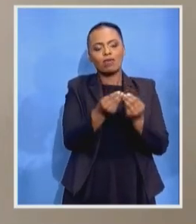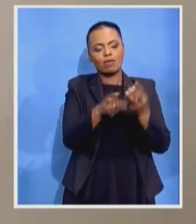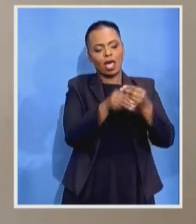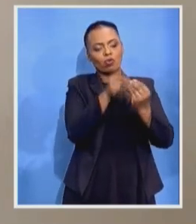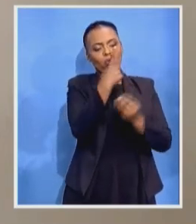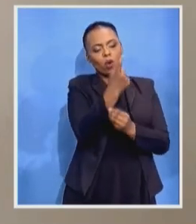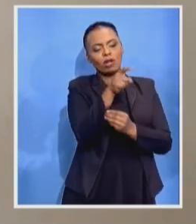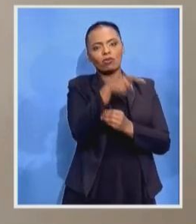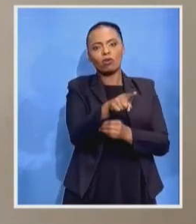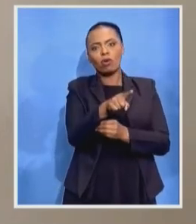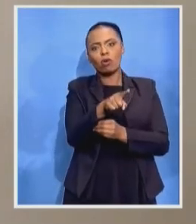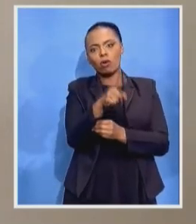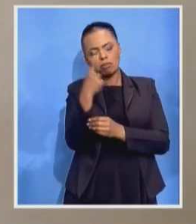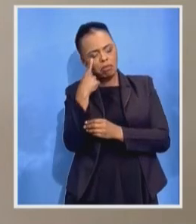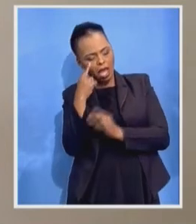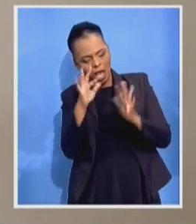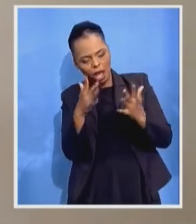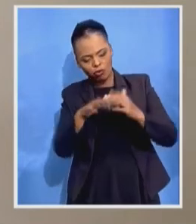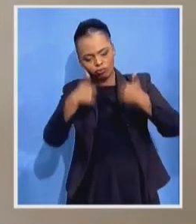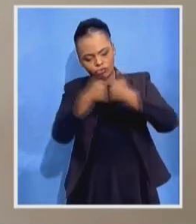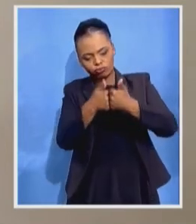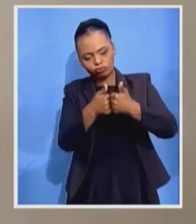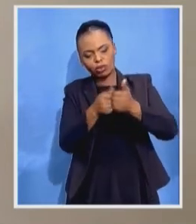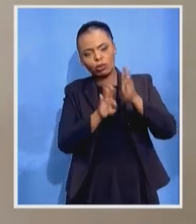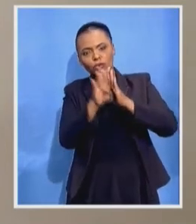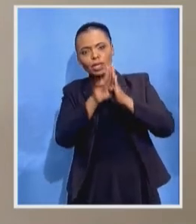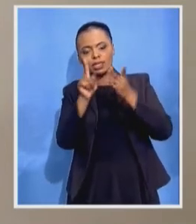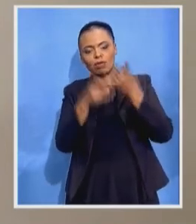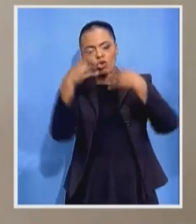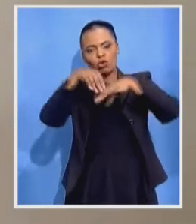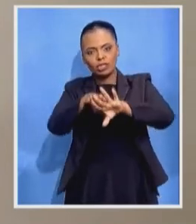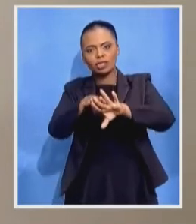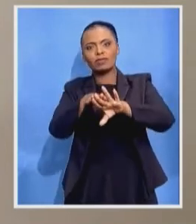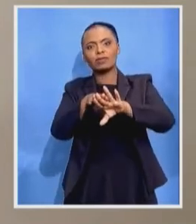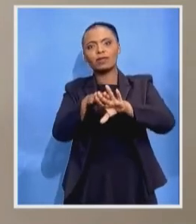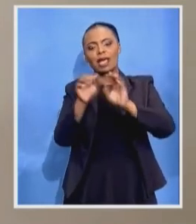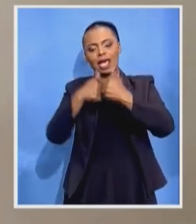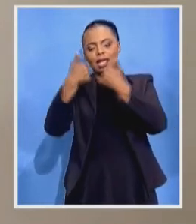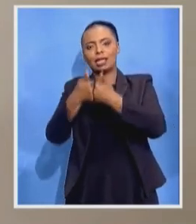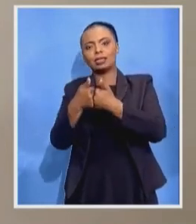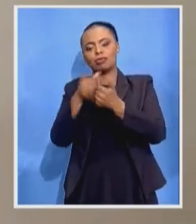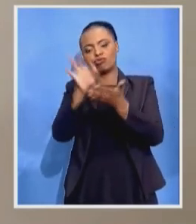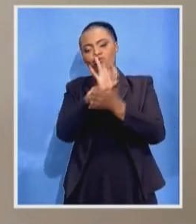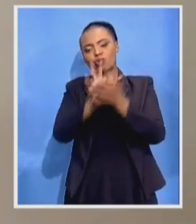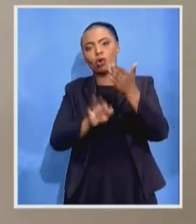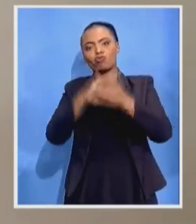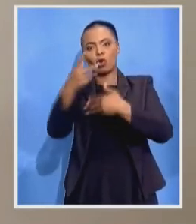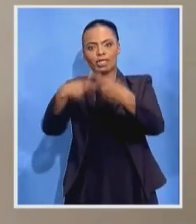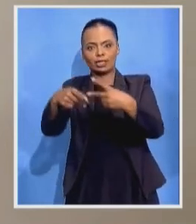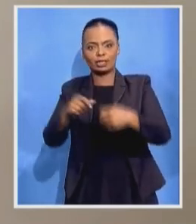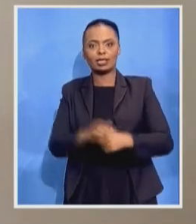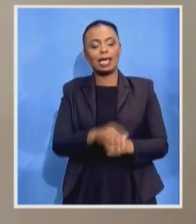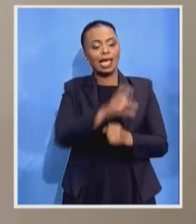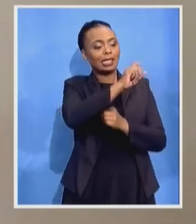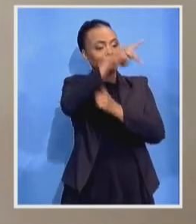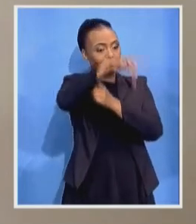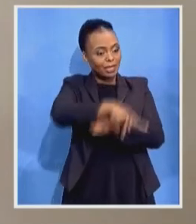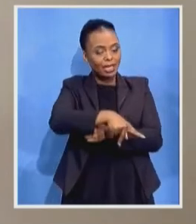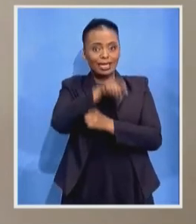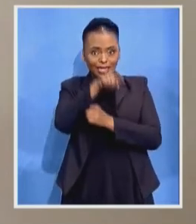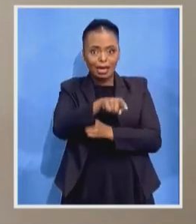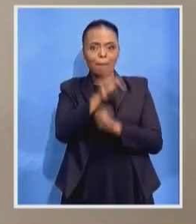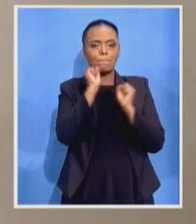and inclusive alliance electoral processes. The SACP will convene an election preparatory session early next